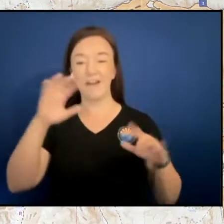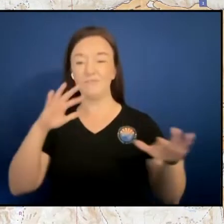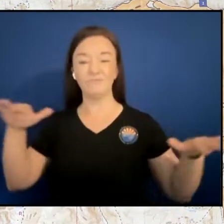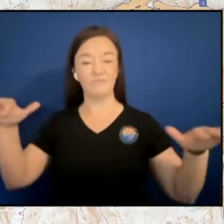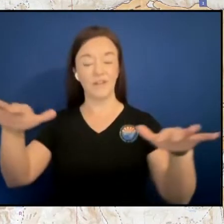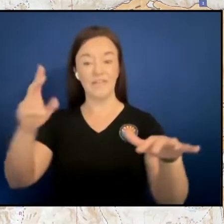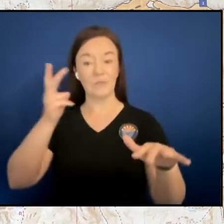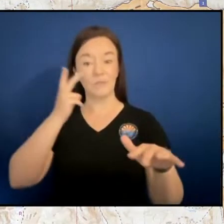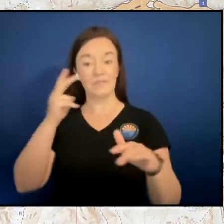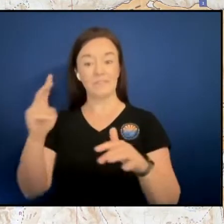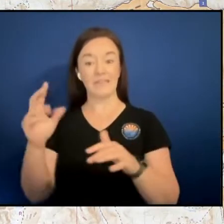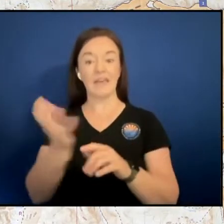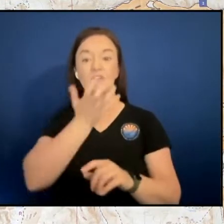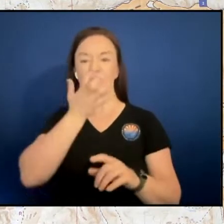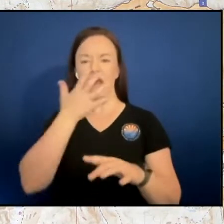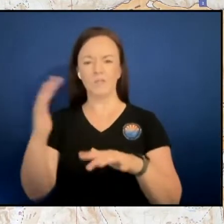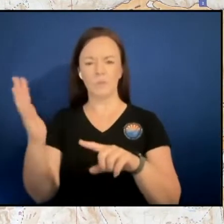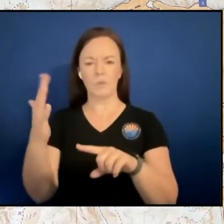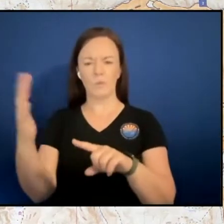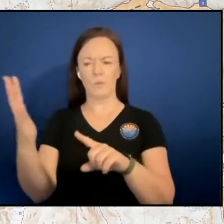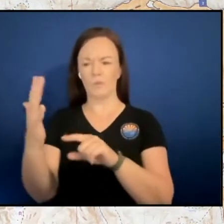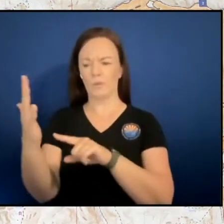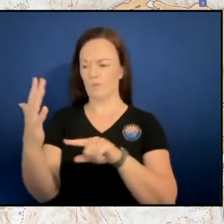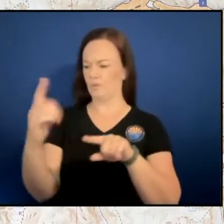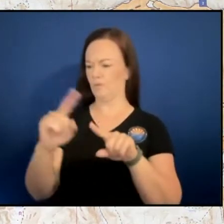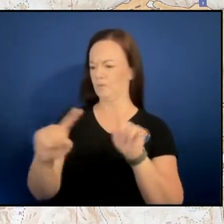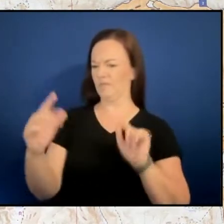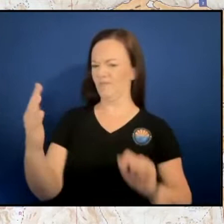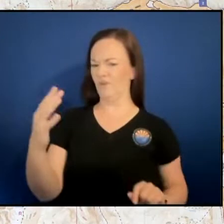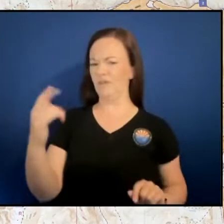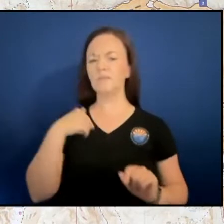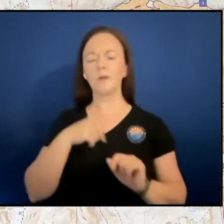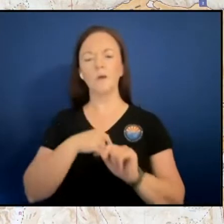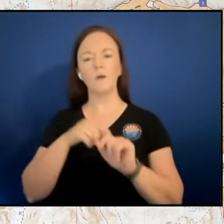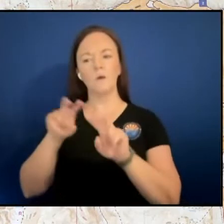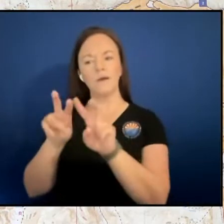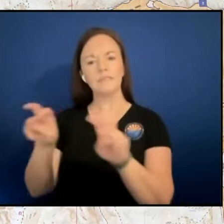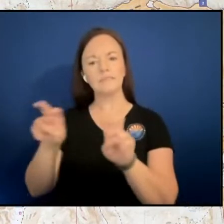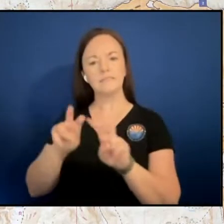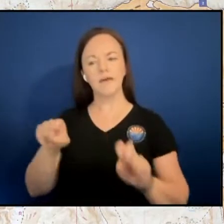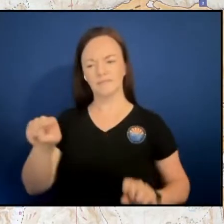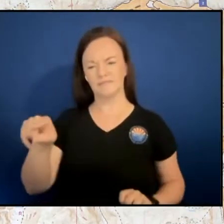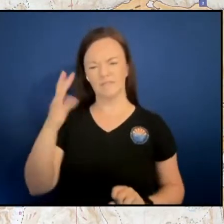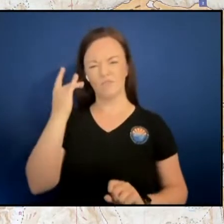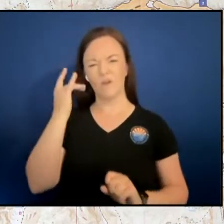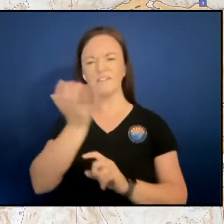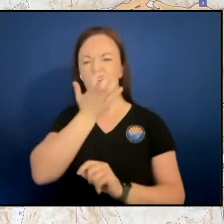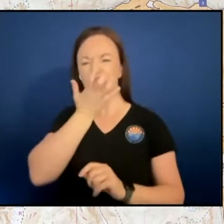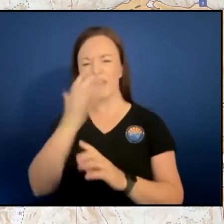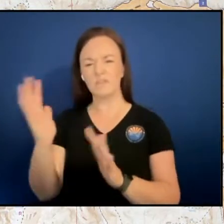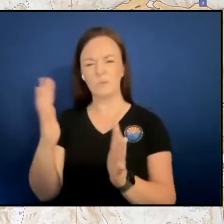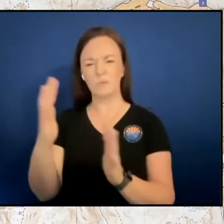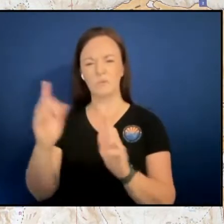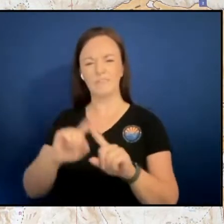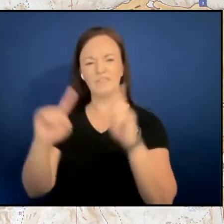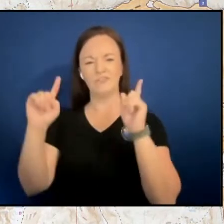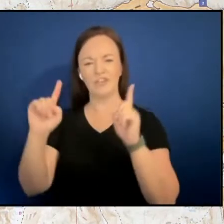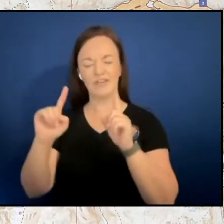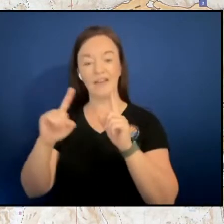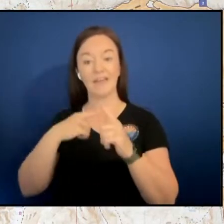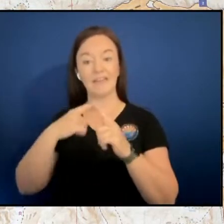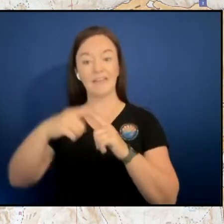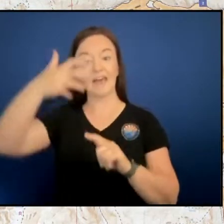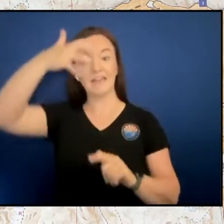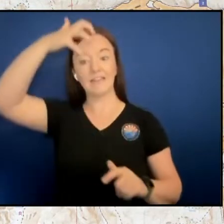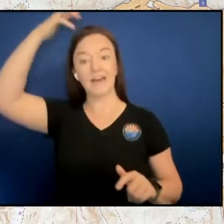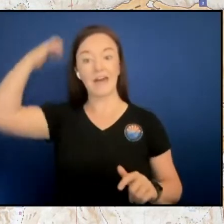that grass is moving different, so you go through this critical assessment process to determine why the grass is moving different, and then the lion or tiger that's out there,